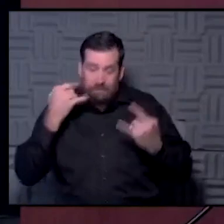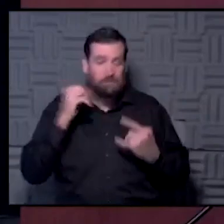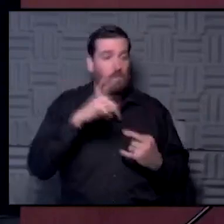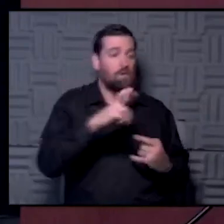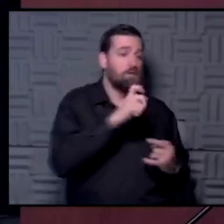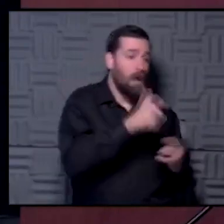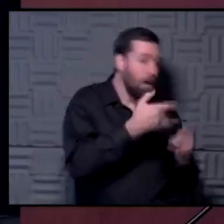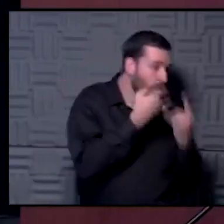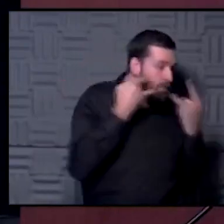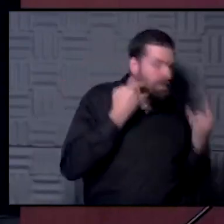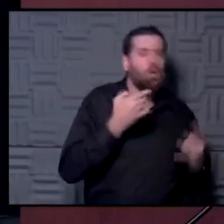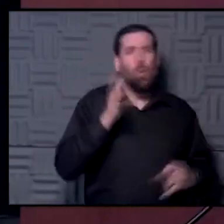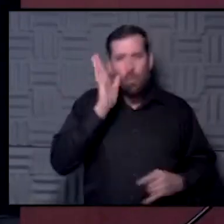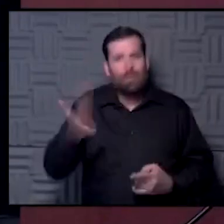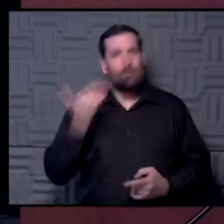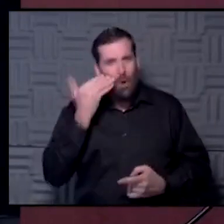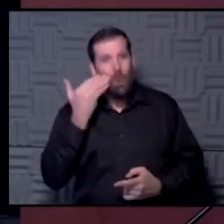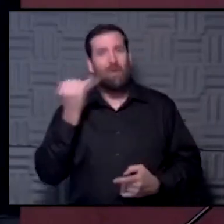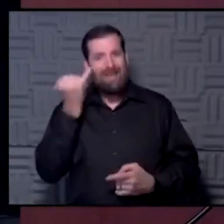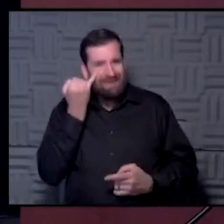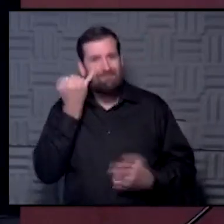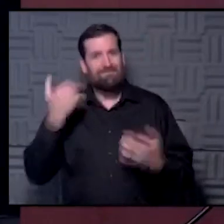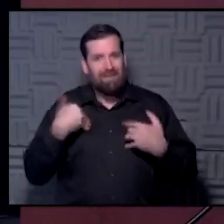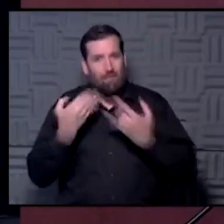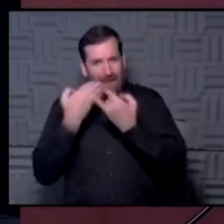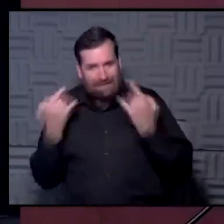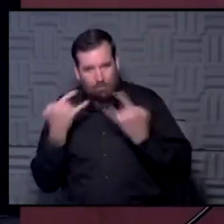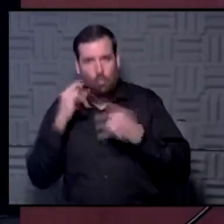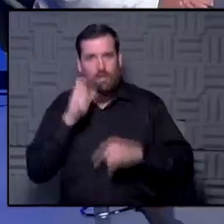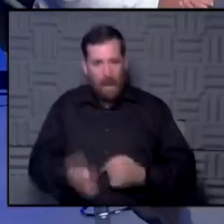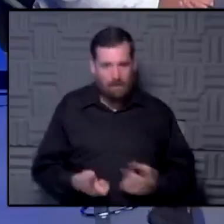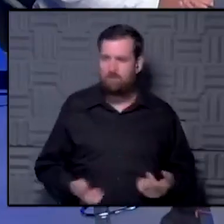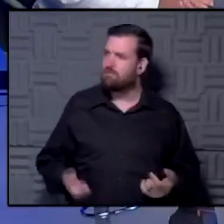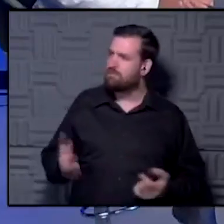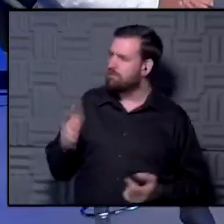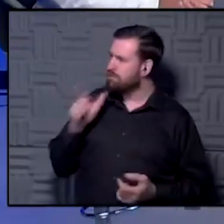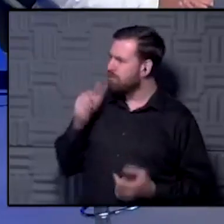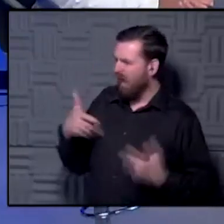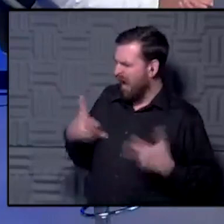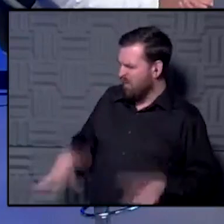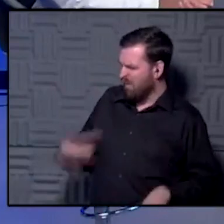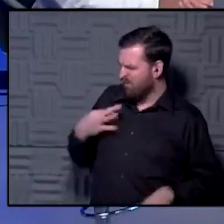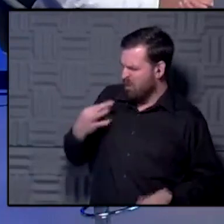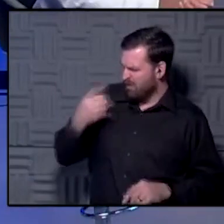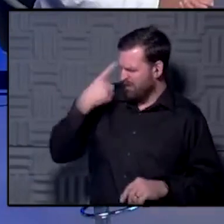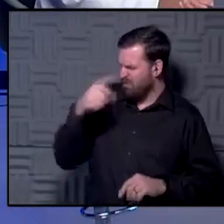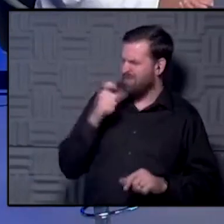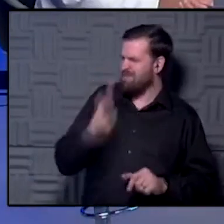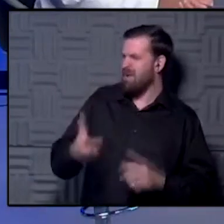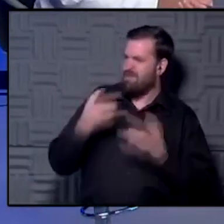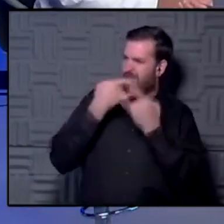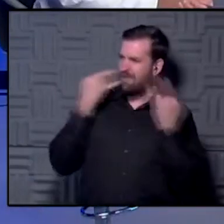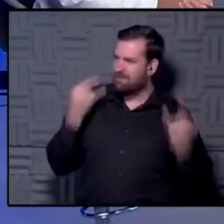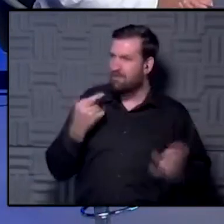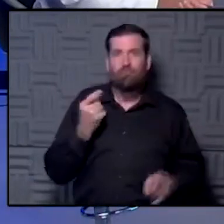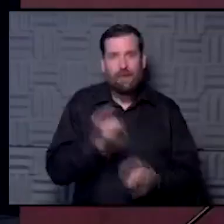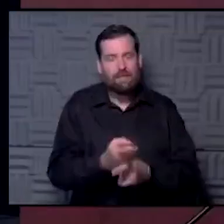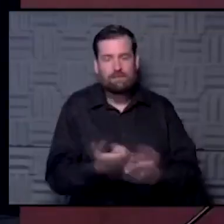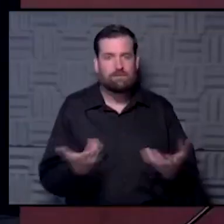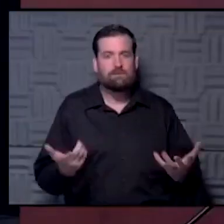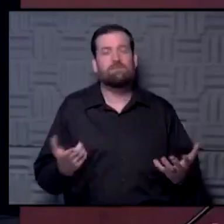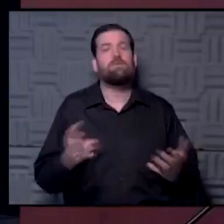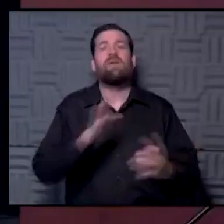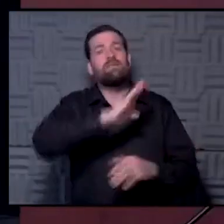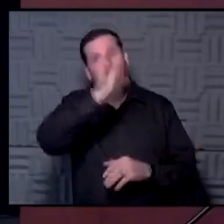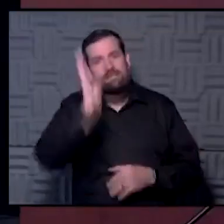wearing the mask is going to know if you wore a mask or didn't wear a mask. Plus, who wants to go be the guy? I don't want to volunteer for the non-mask wearing. We would never